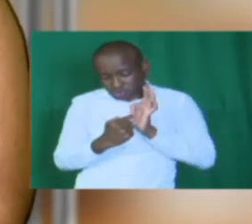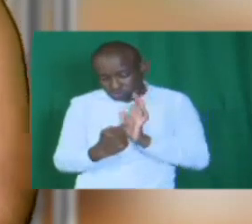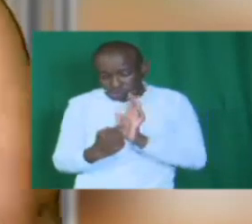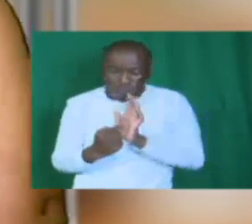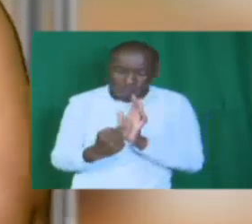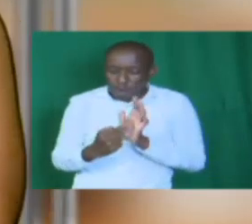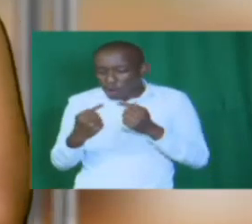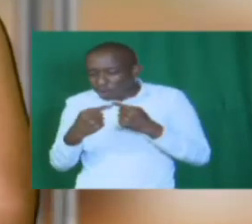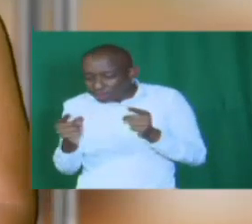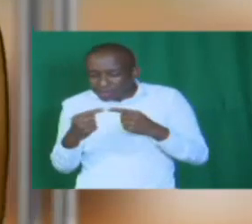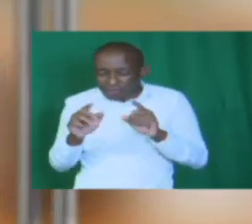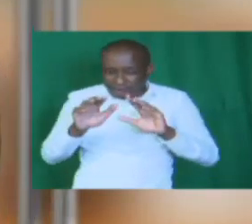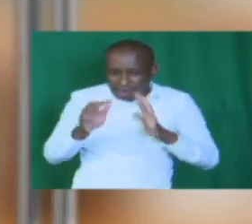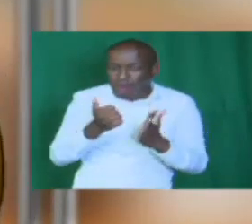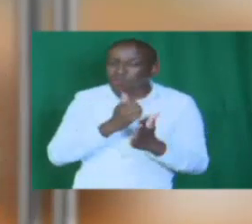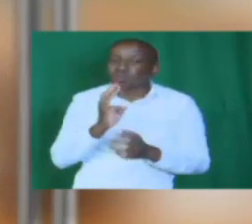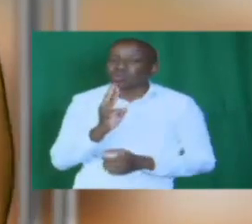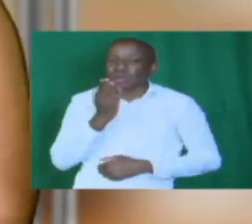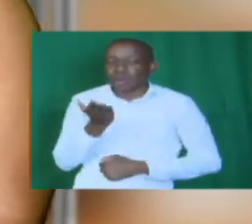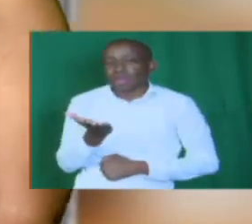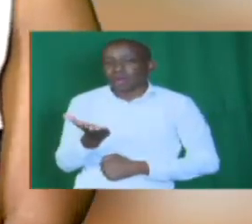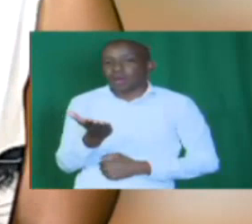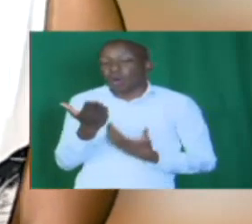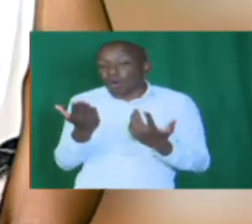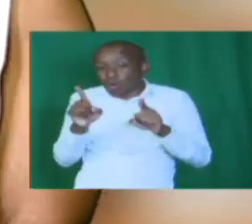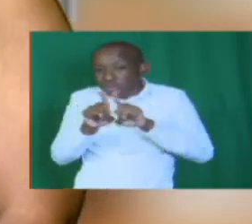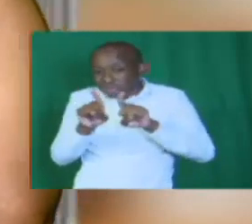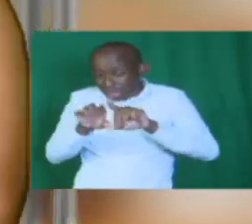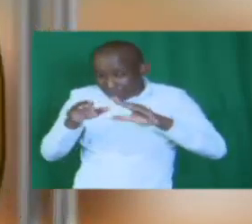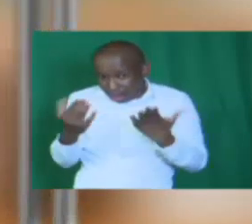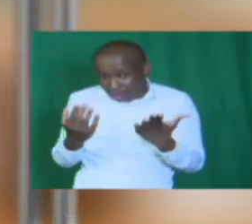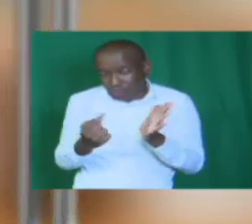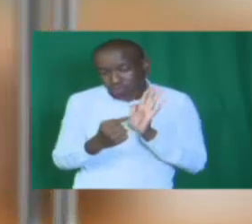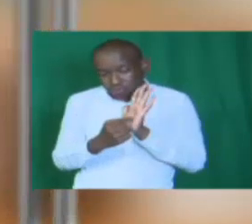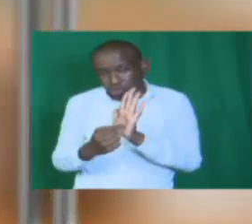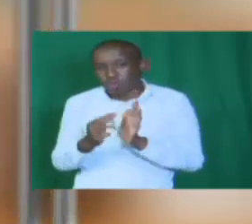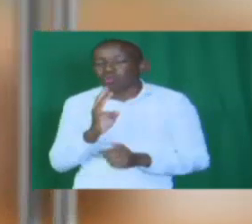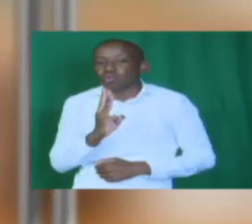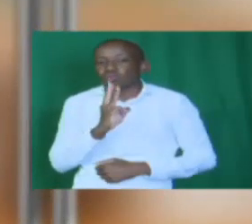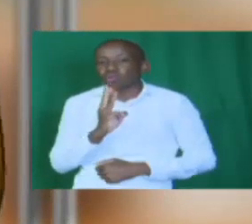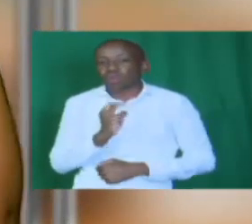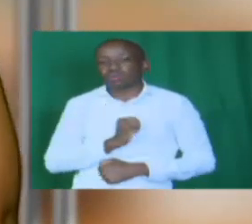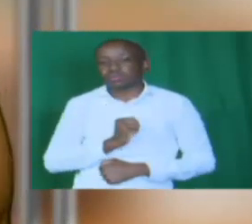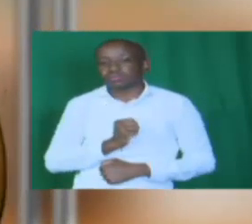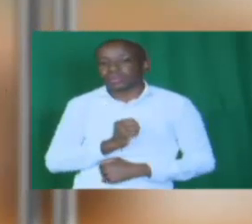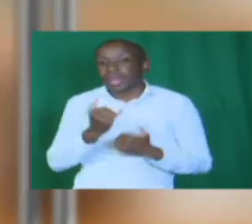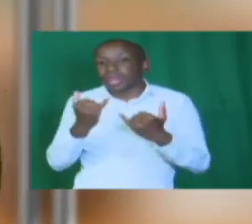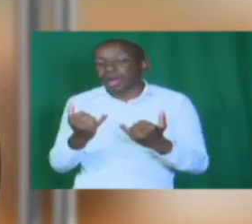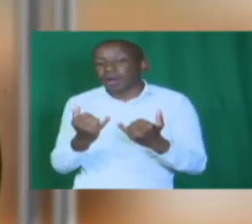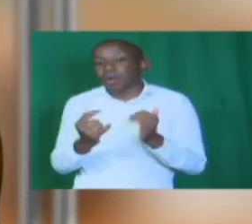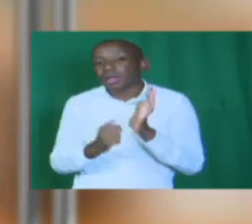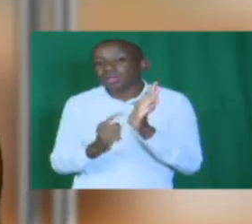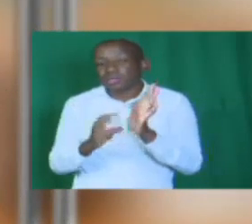cite the similarity, whichever the case might be. We are going to have examples of these types of